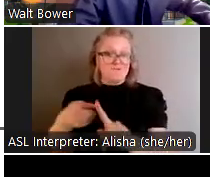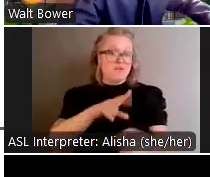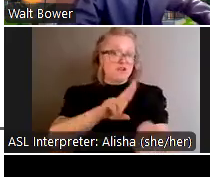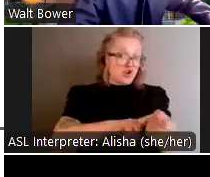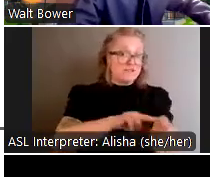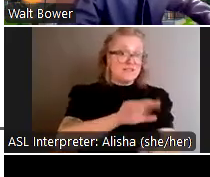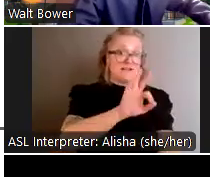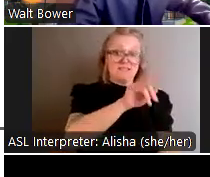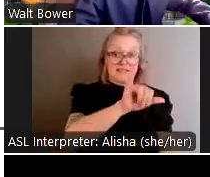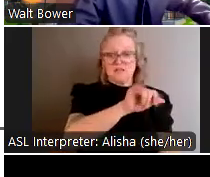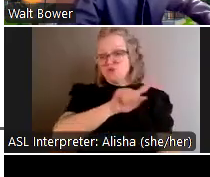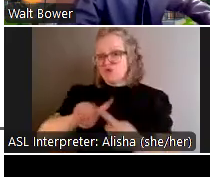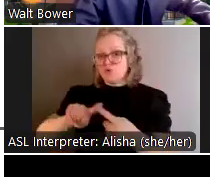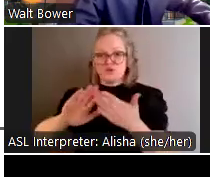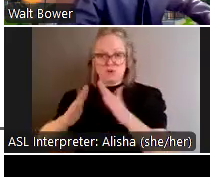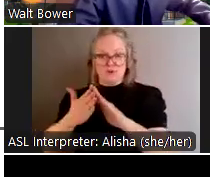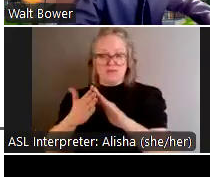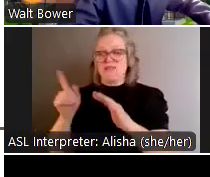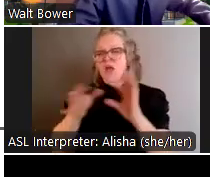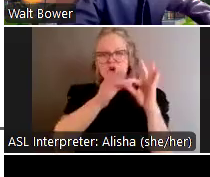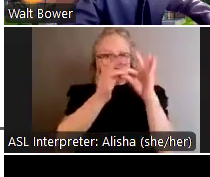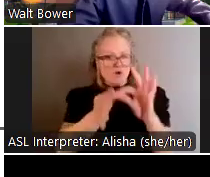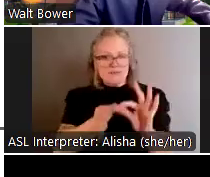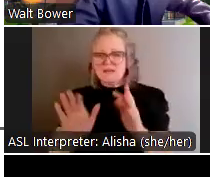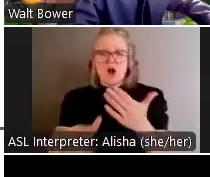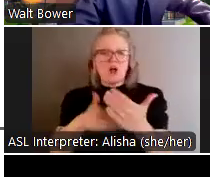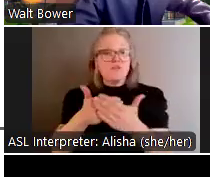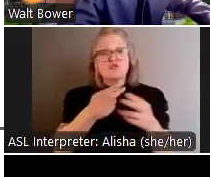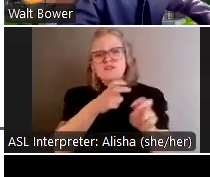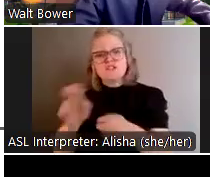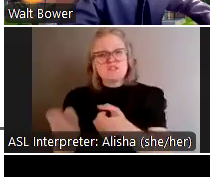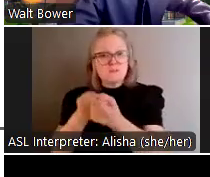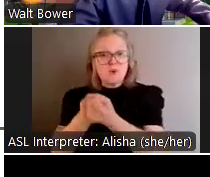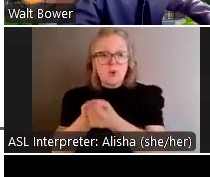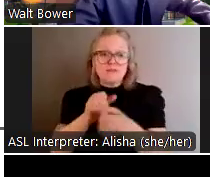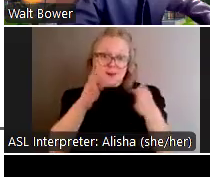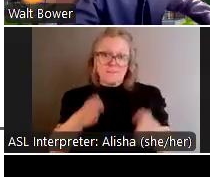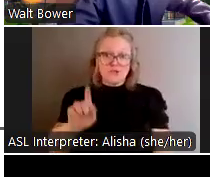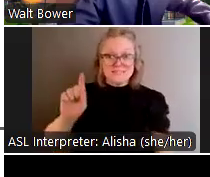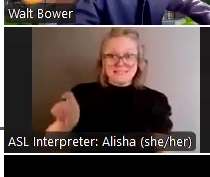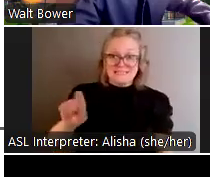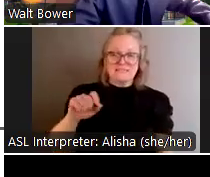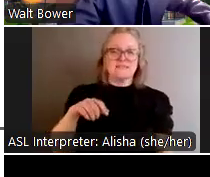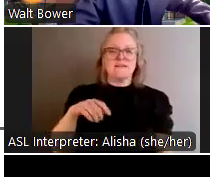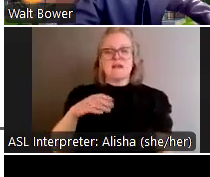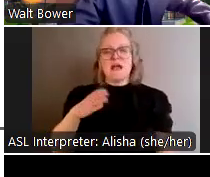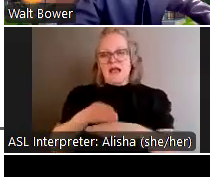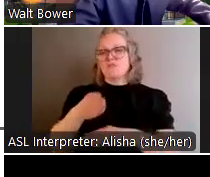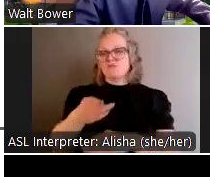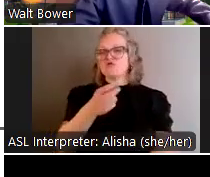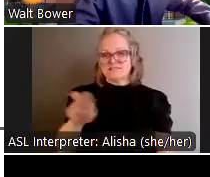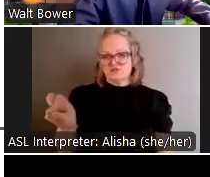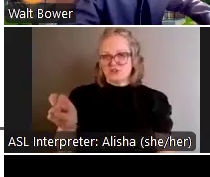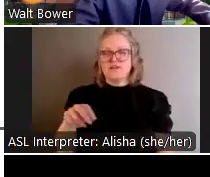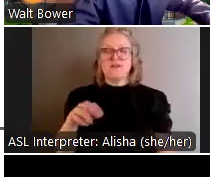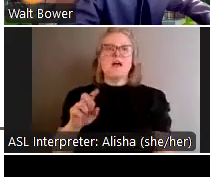community. They coordinate all the transition support that the individual will need post-transition. And then they